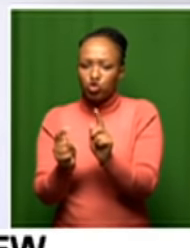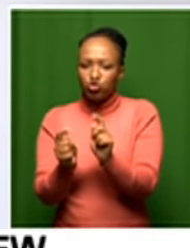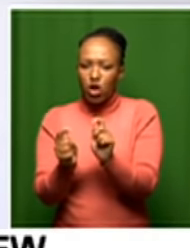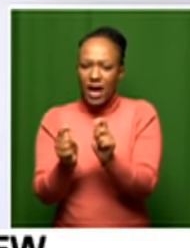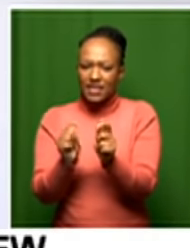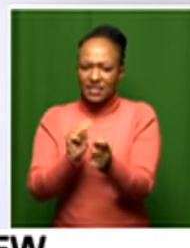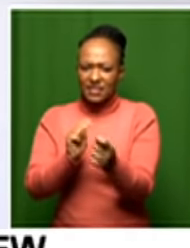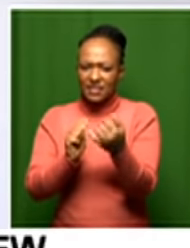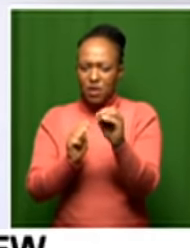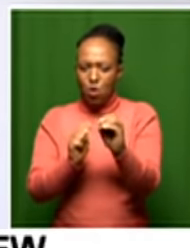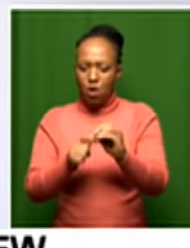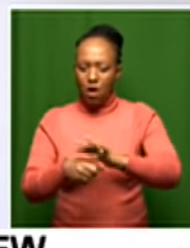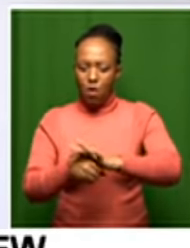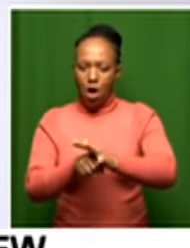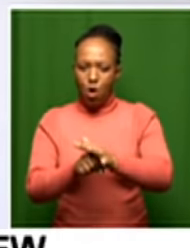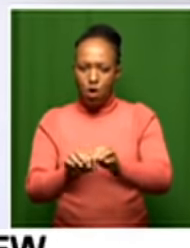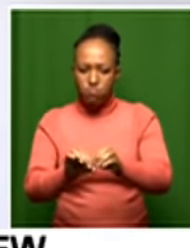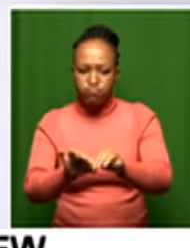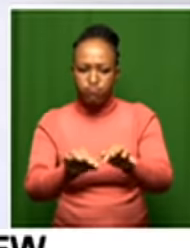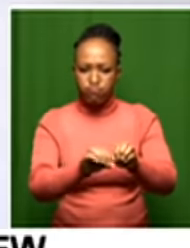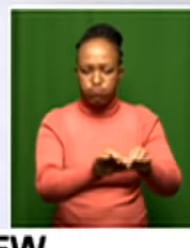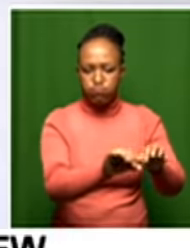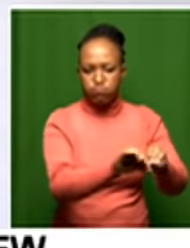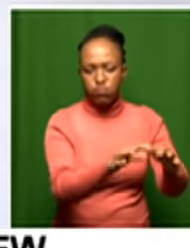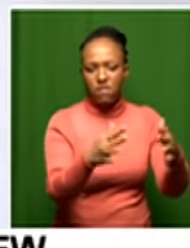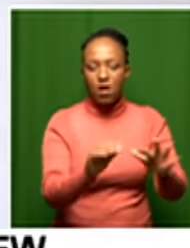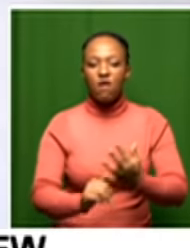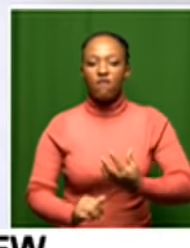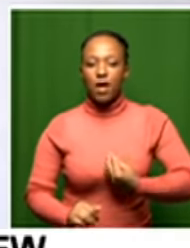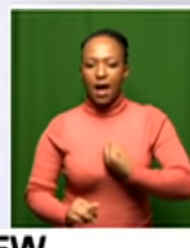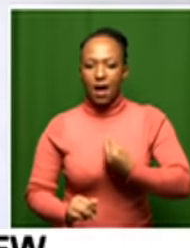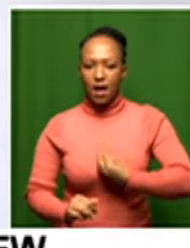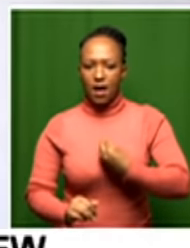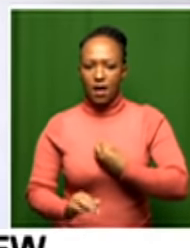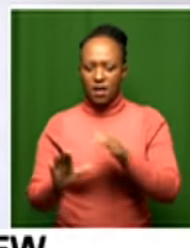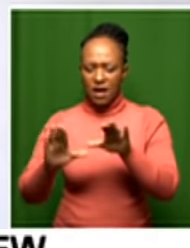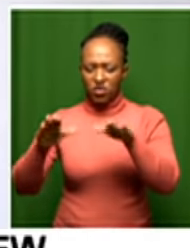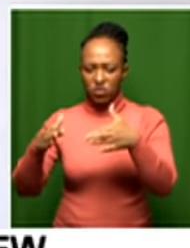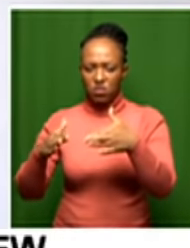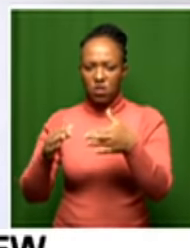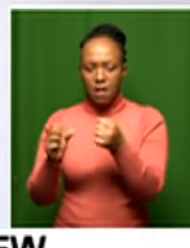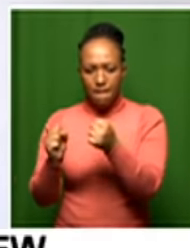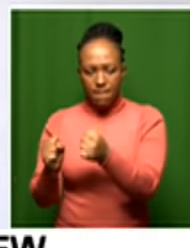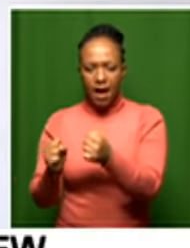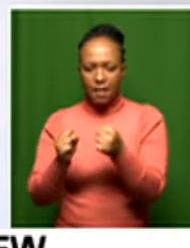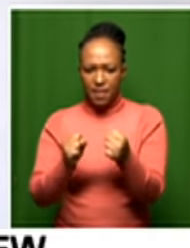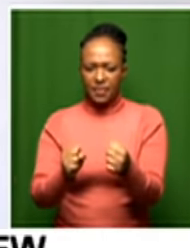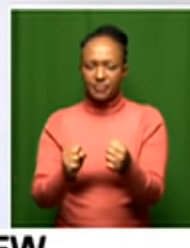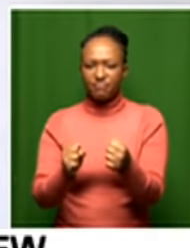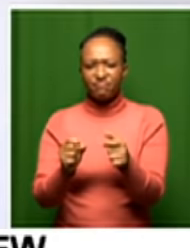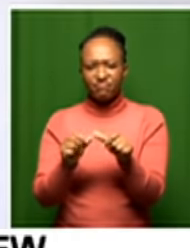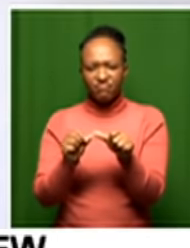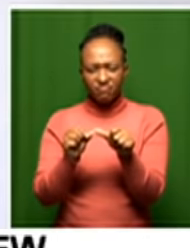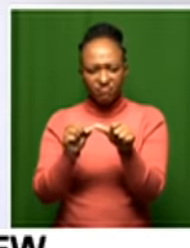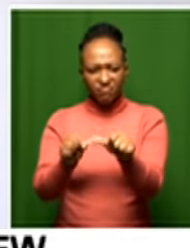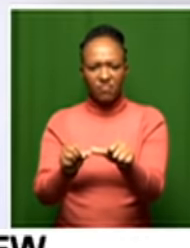transmission between or in the younger age groups. It certainly remained fairly